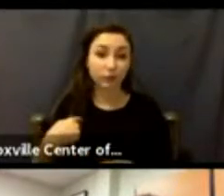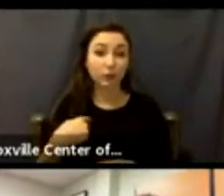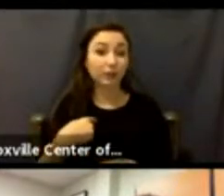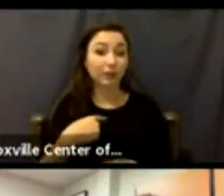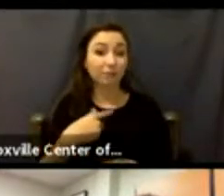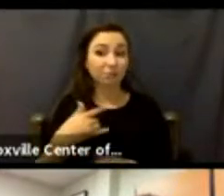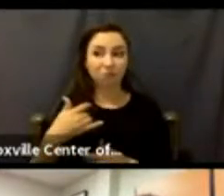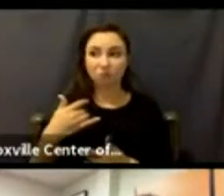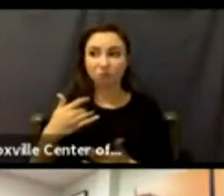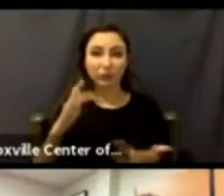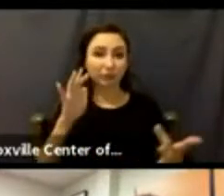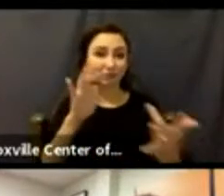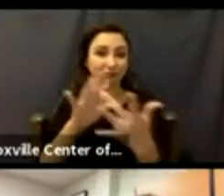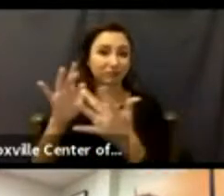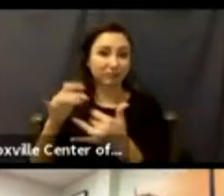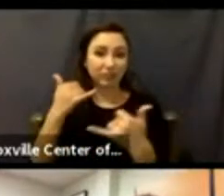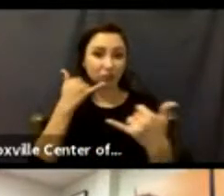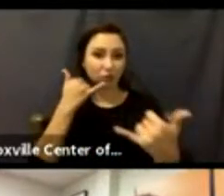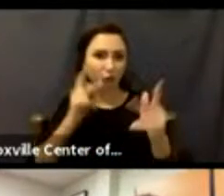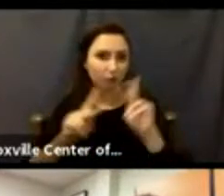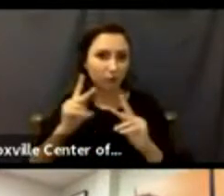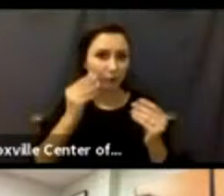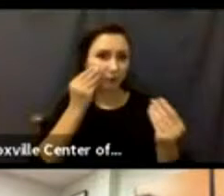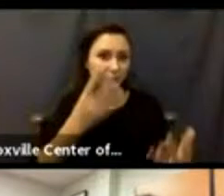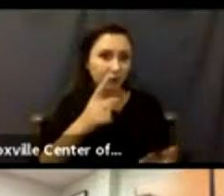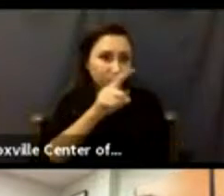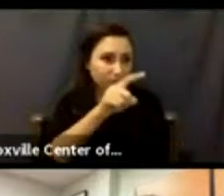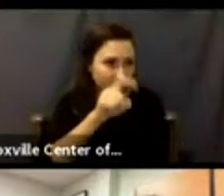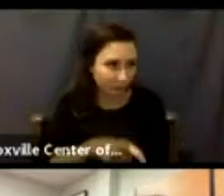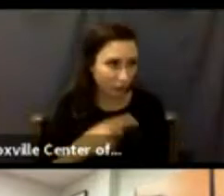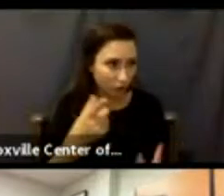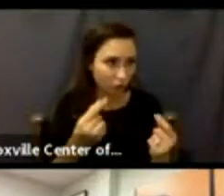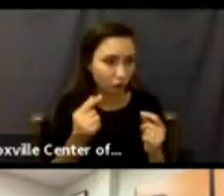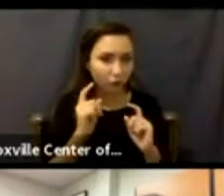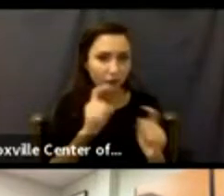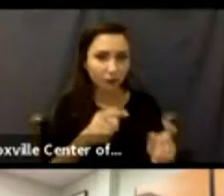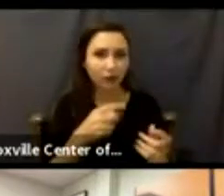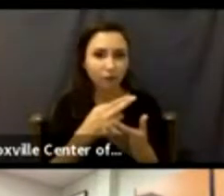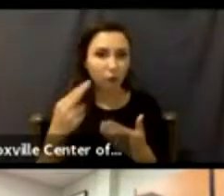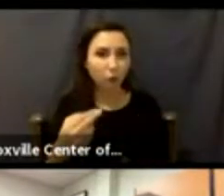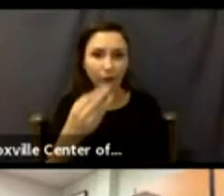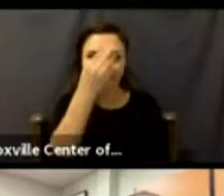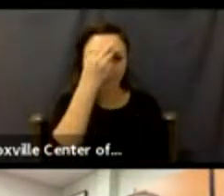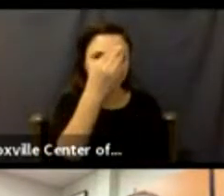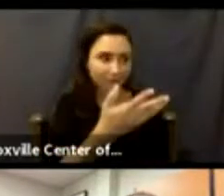and letting them know what they need to do, giving them resources and telling them to notify their